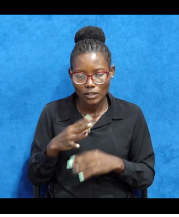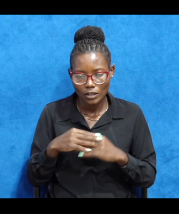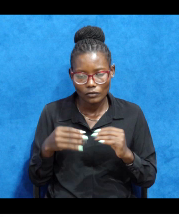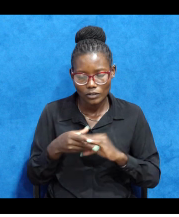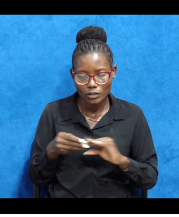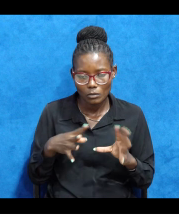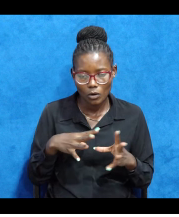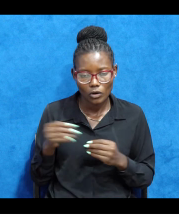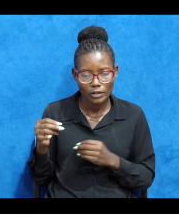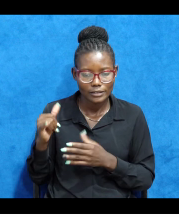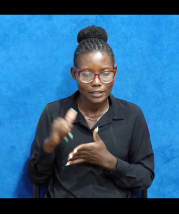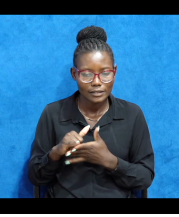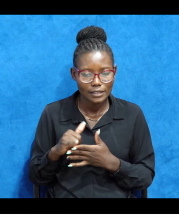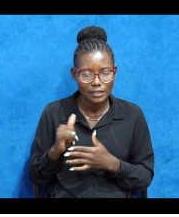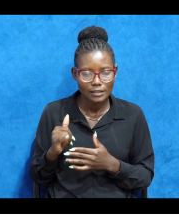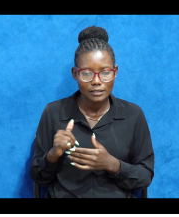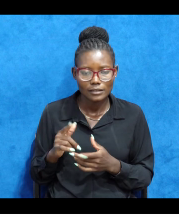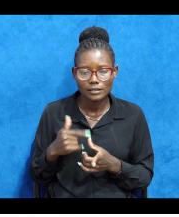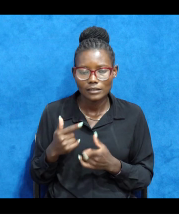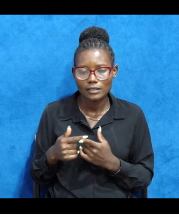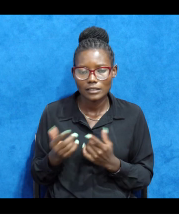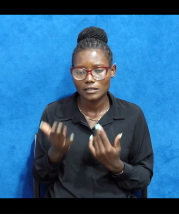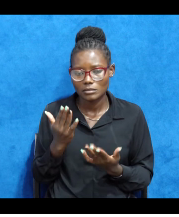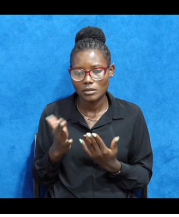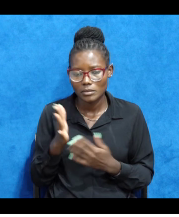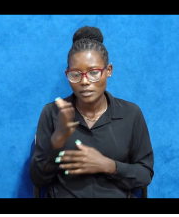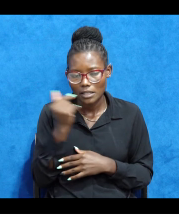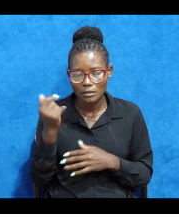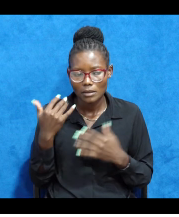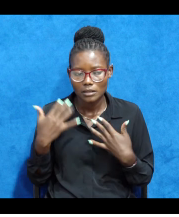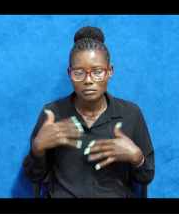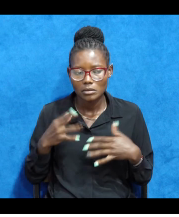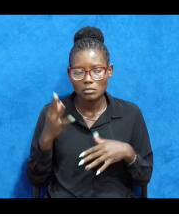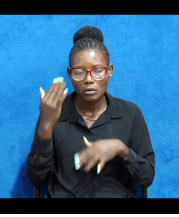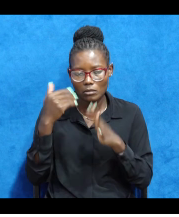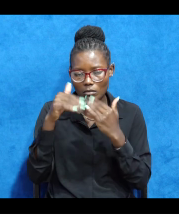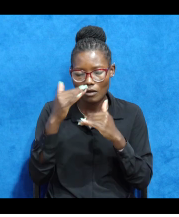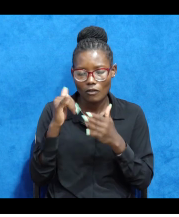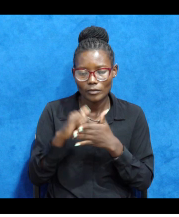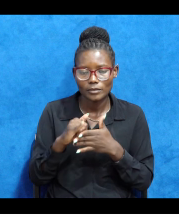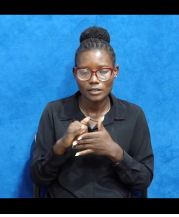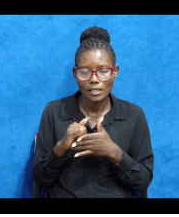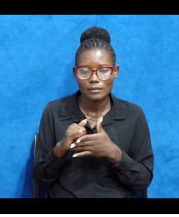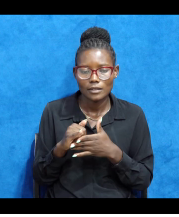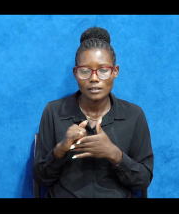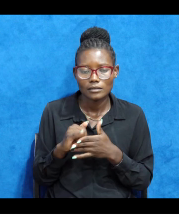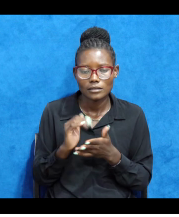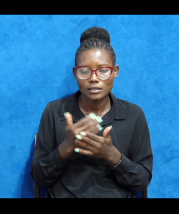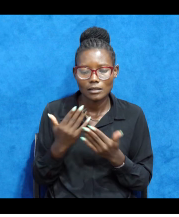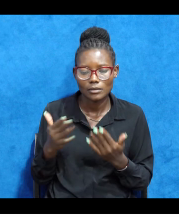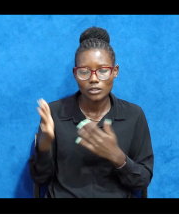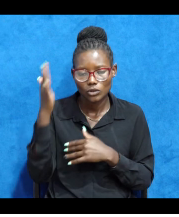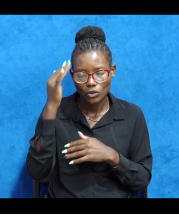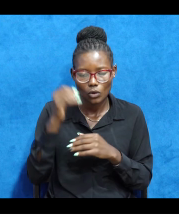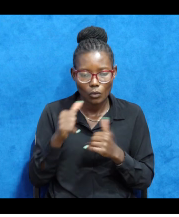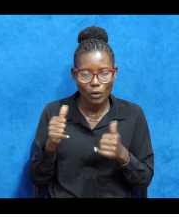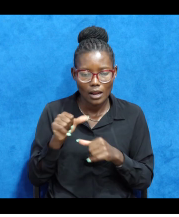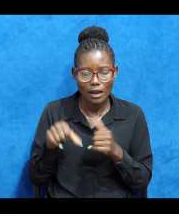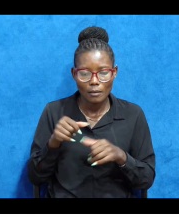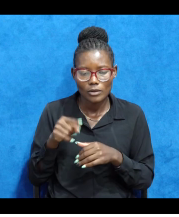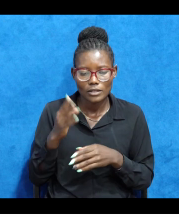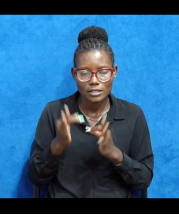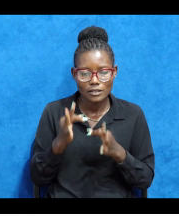Now, it is usually, there are some people, myself included, that are very fast off the blocks, and they'll probably feel more comfortable going